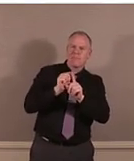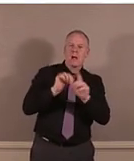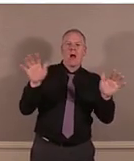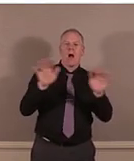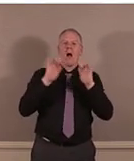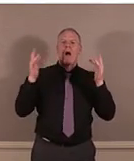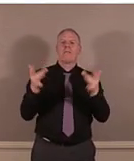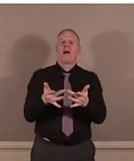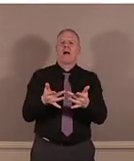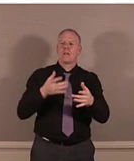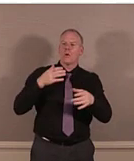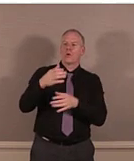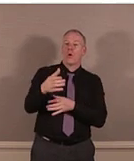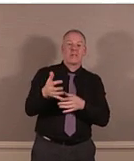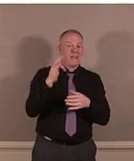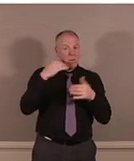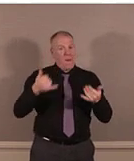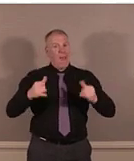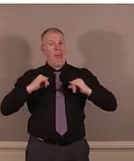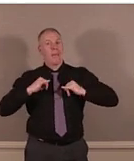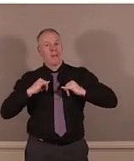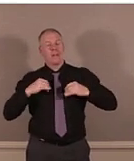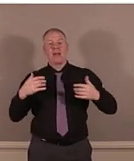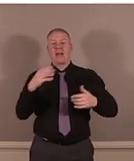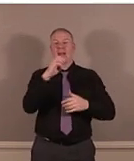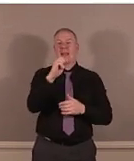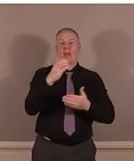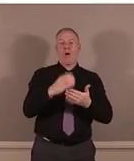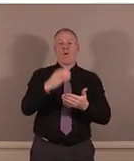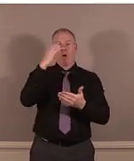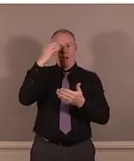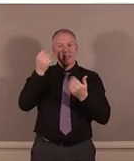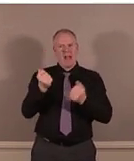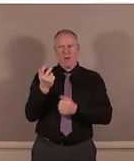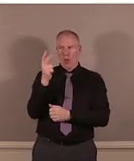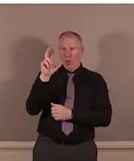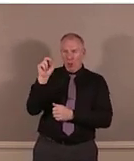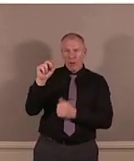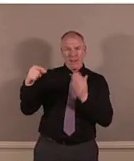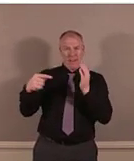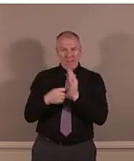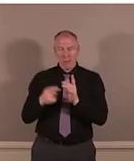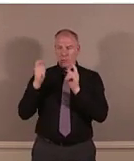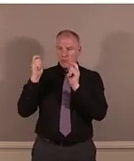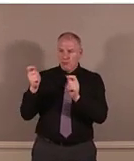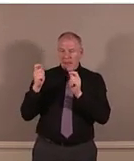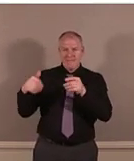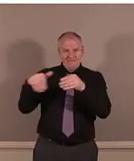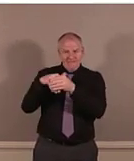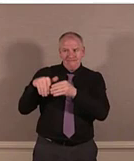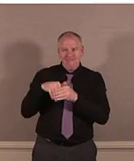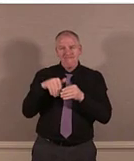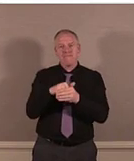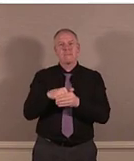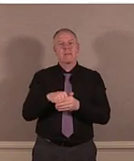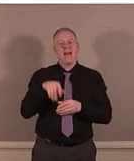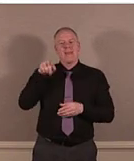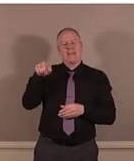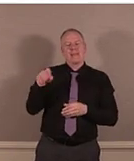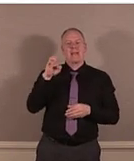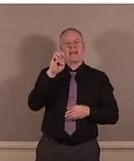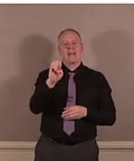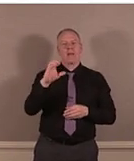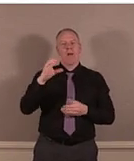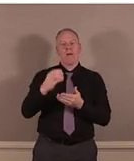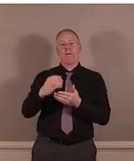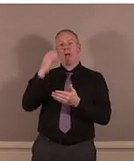Online courses, again, if you have the skill, the eCollege has 30,000 training places available. And actually on that eCollege